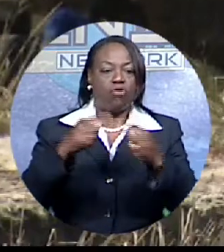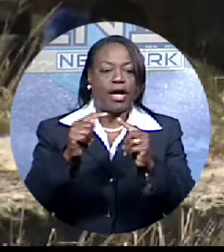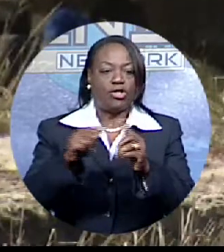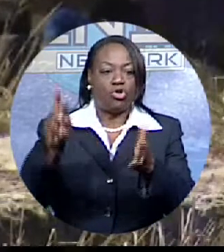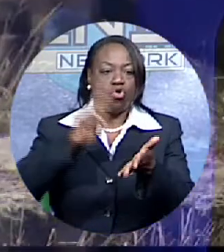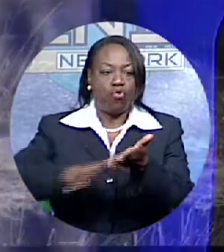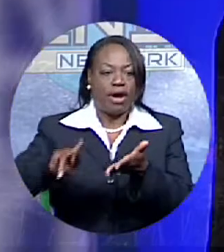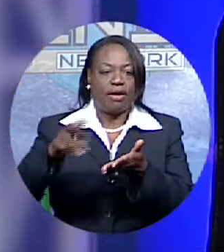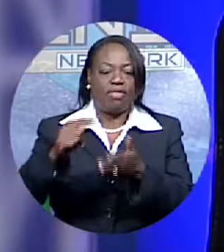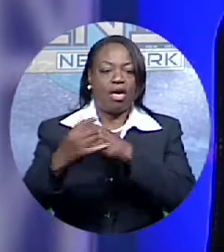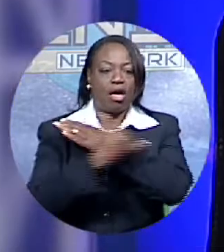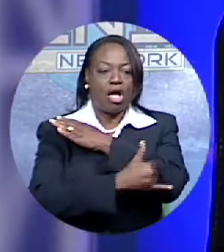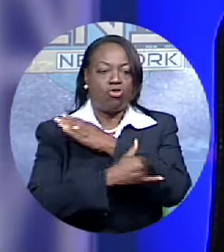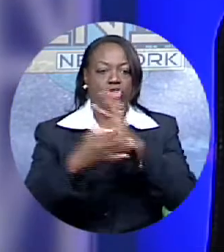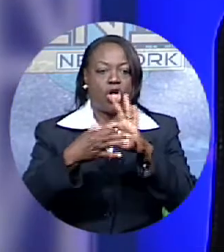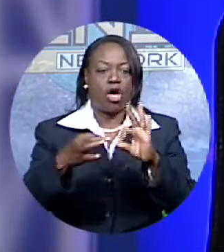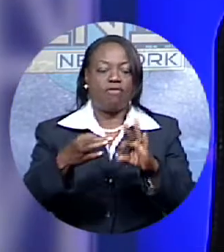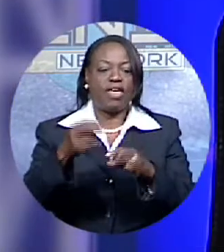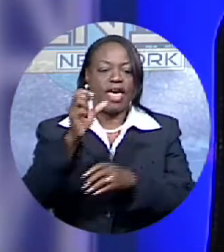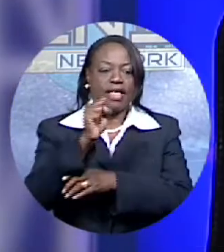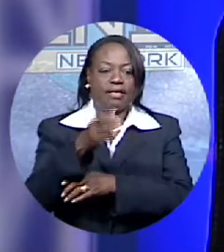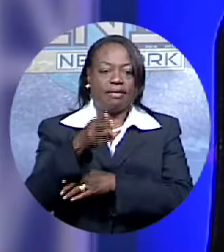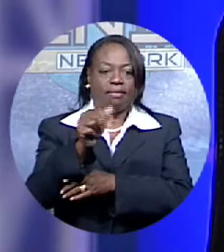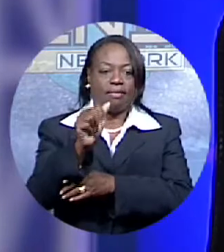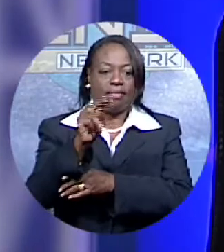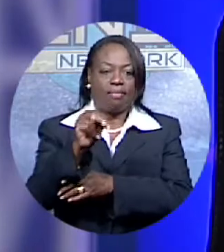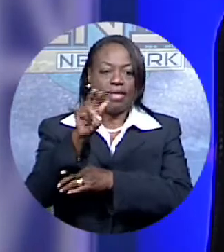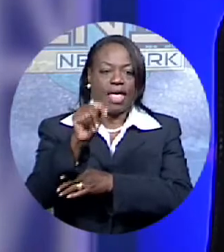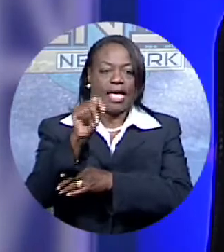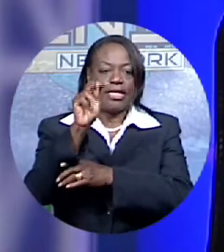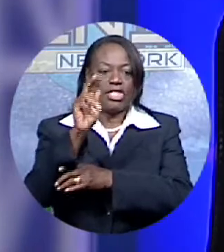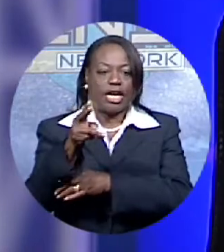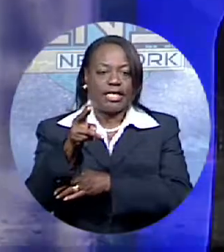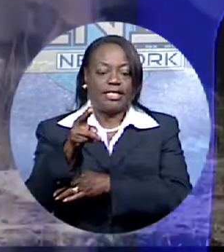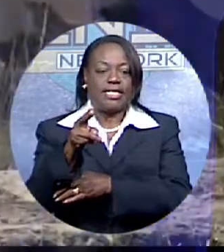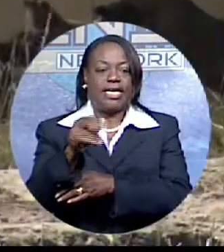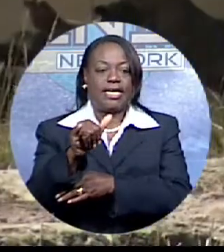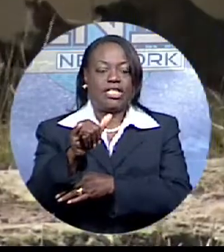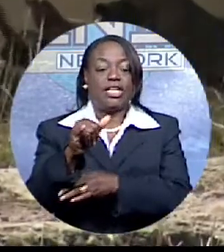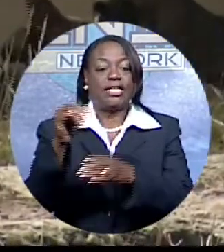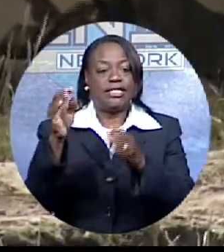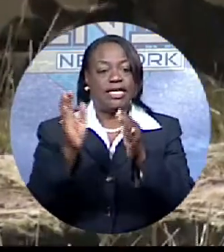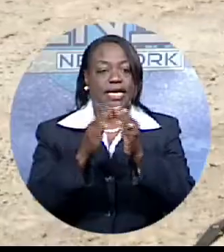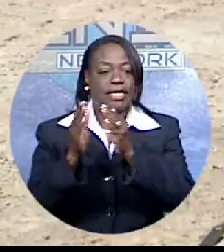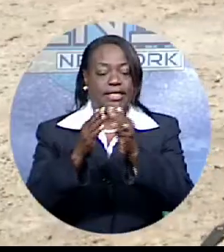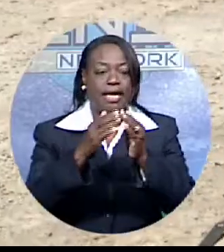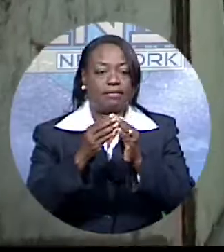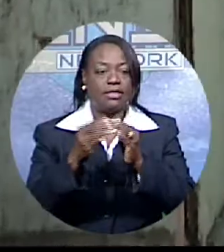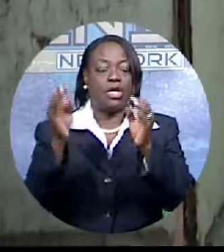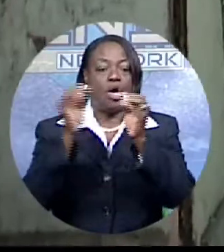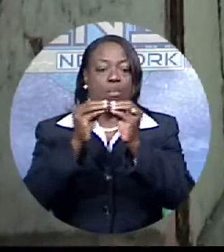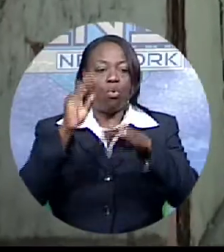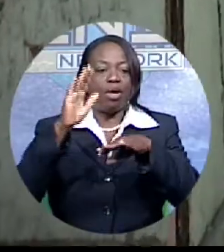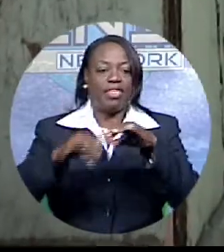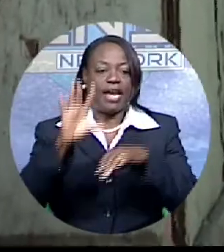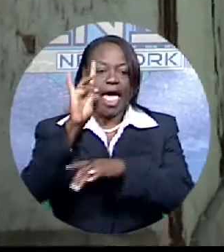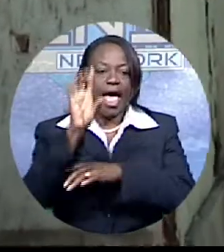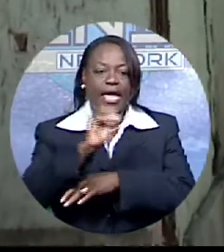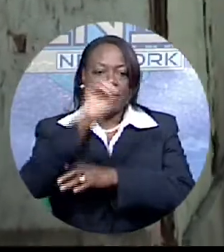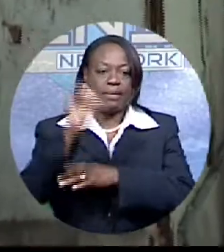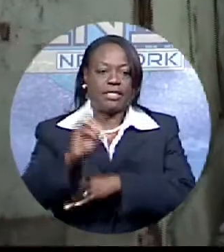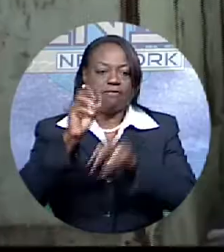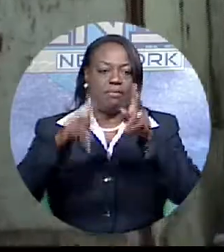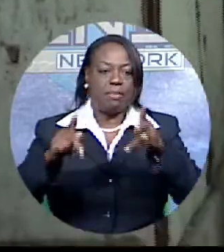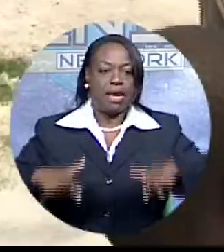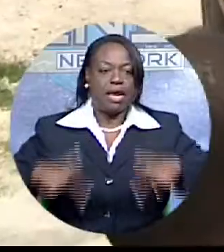made considerable progress in various communities. More than 80% of the people who occupied a community on Joe Farrington Road have already